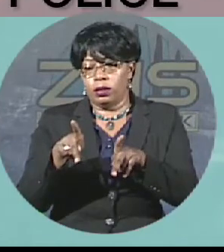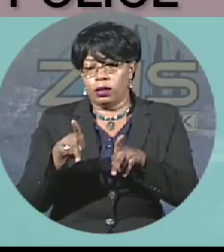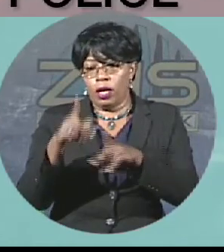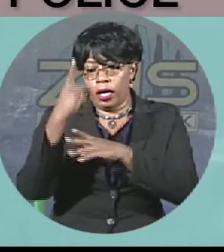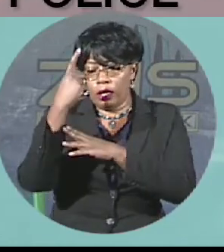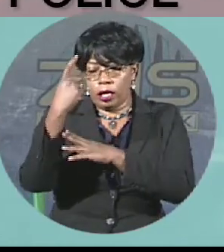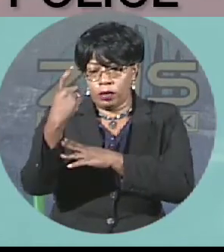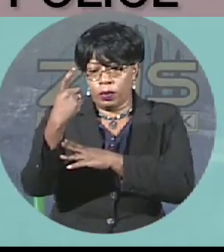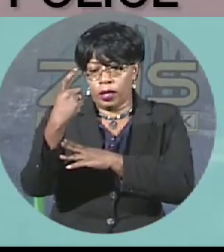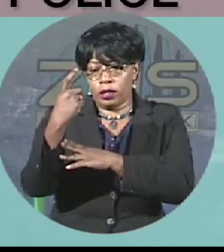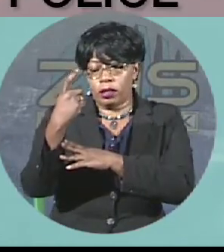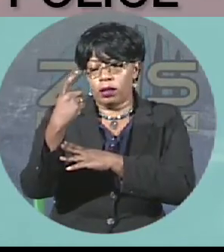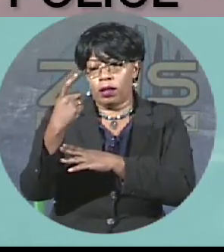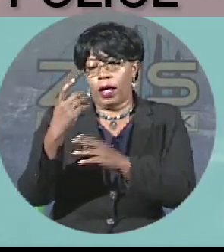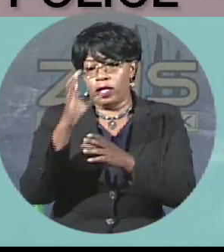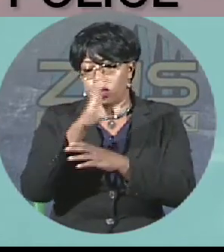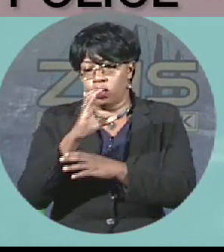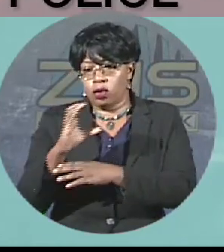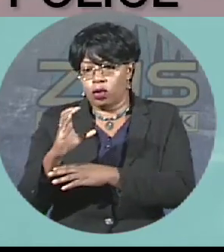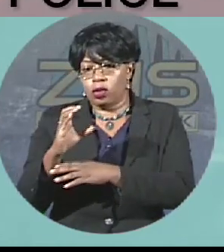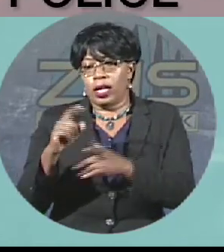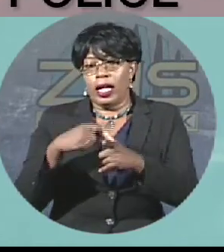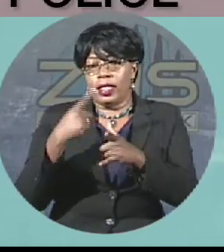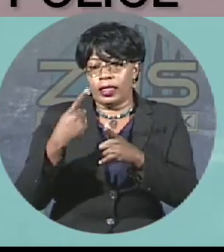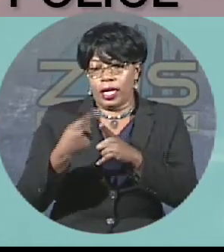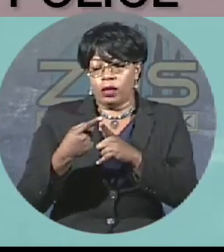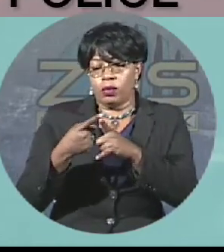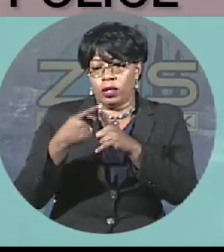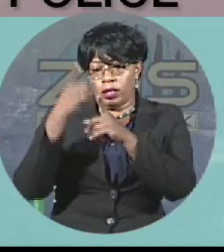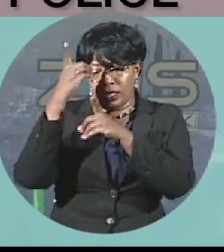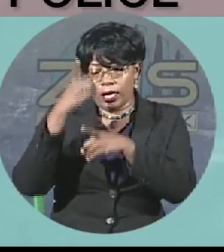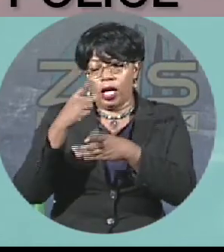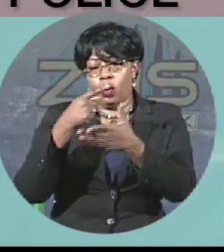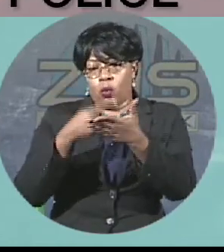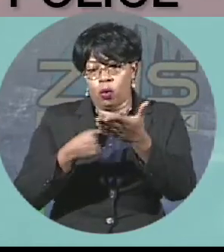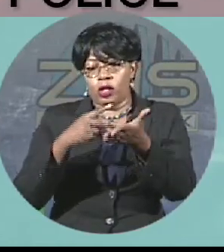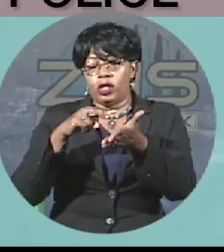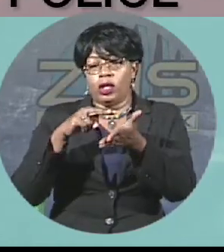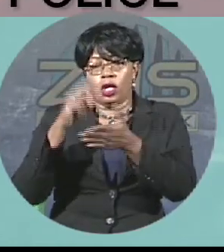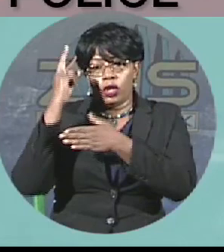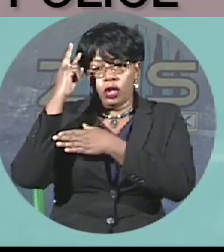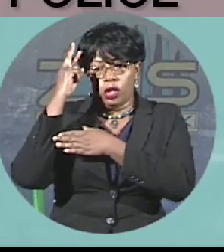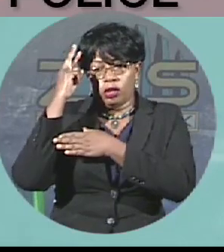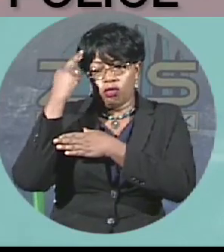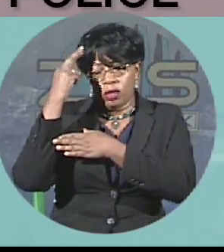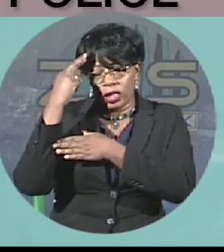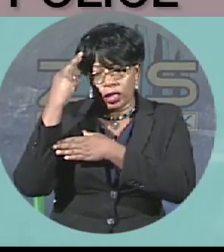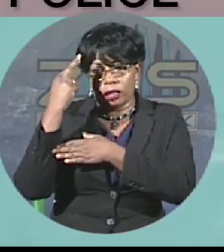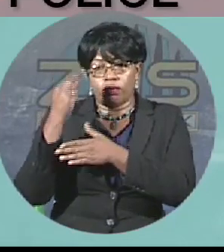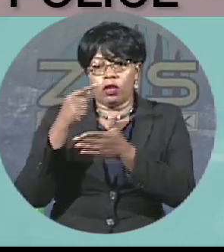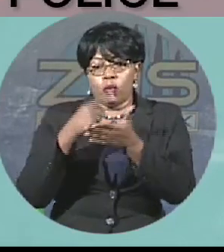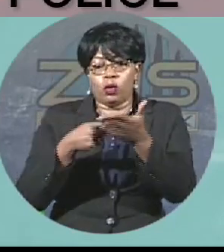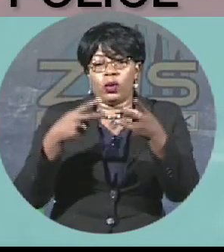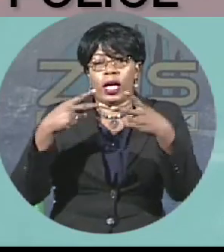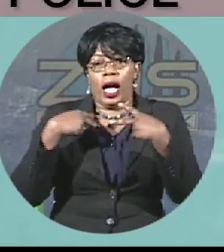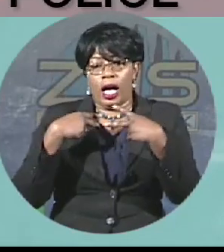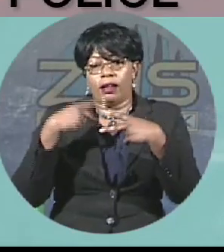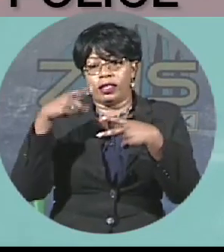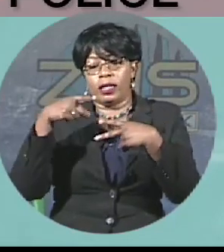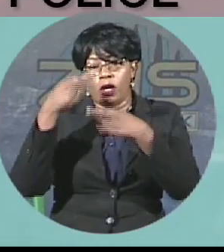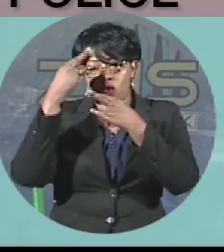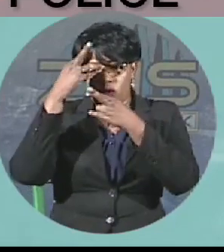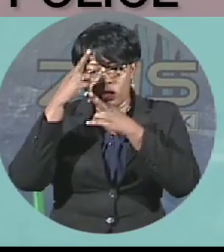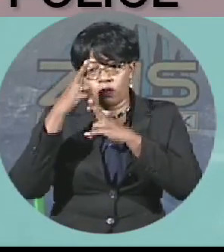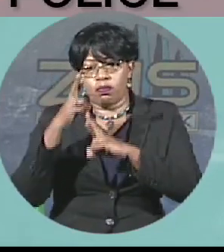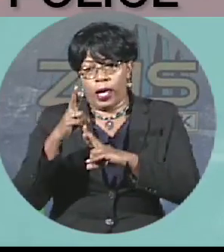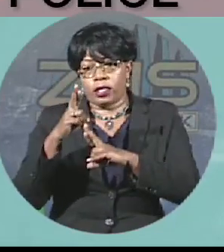finish some other lines of inquiries, we'll be able to determine what the motive was. Well, we have deep respect for the family of